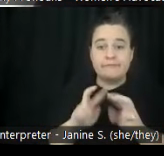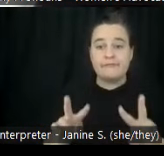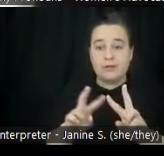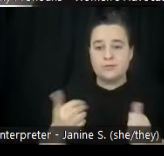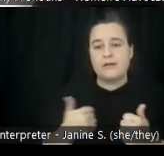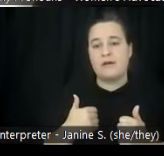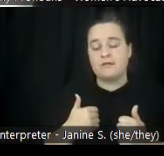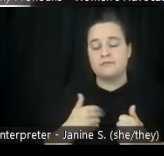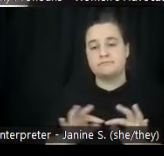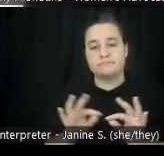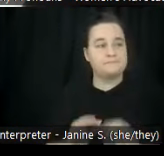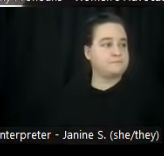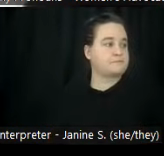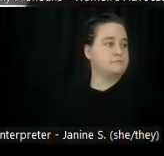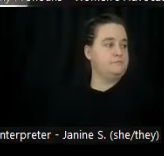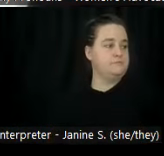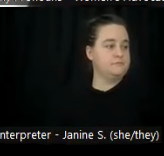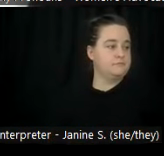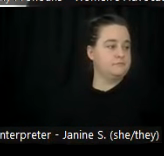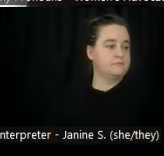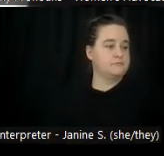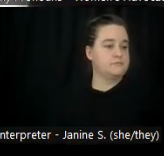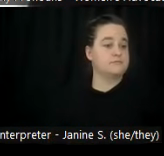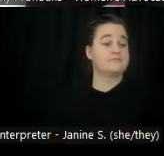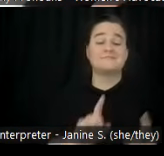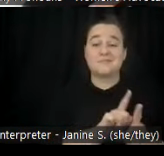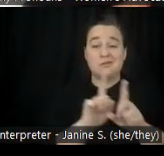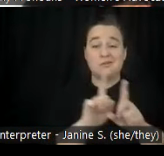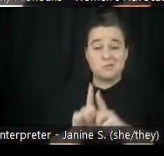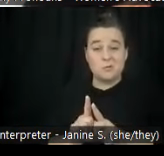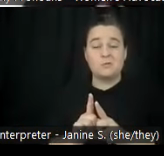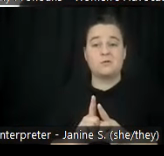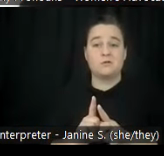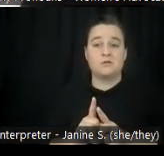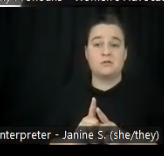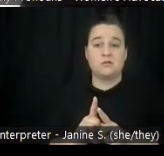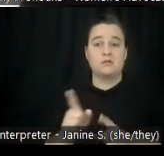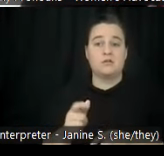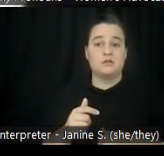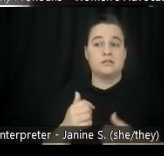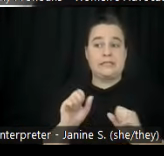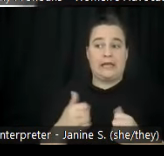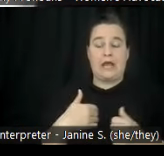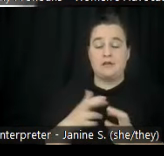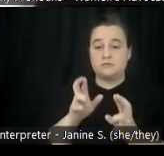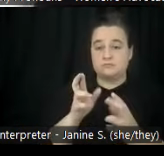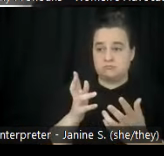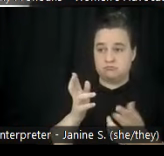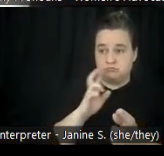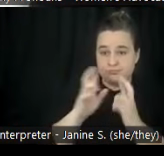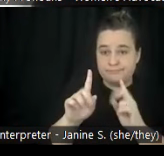With that being said, there's also the opportunity for them to have respectful inquiry with their